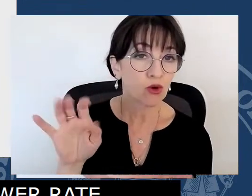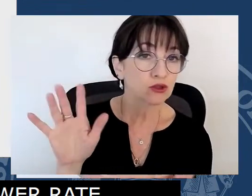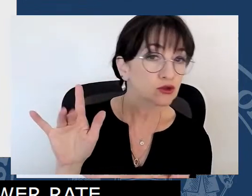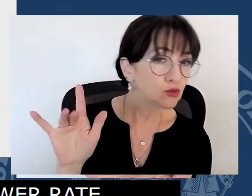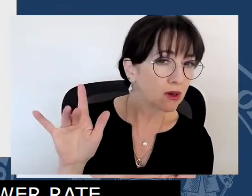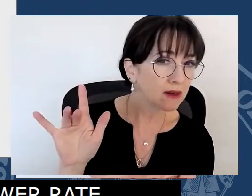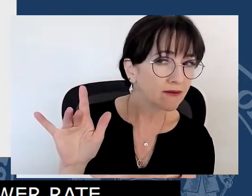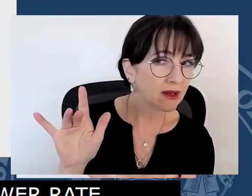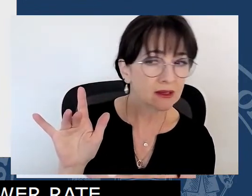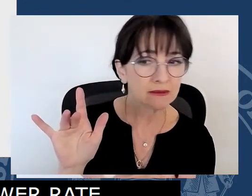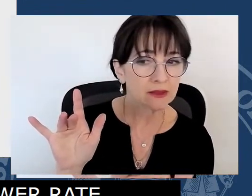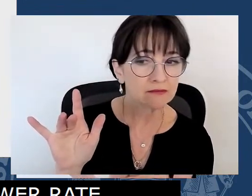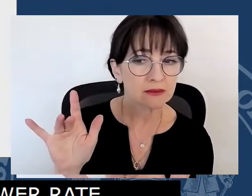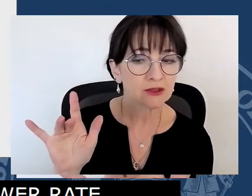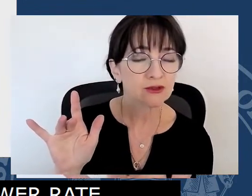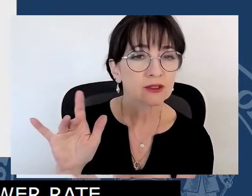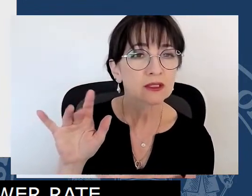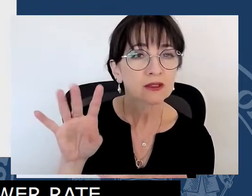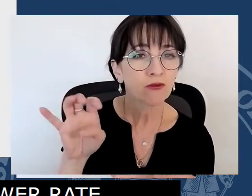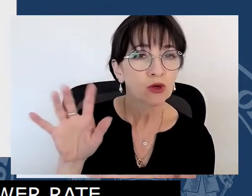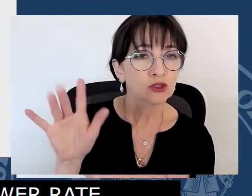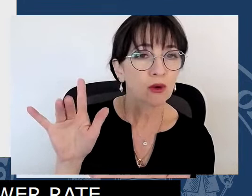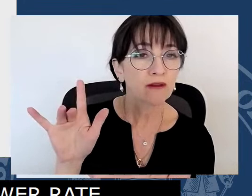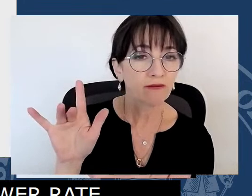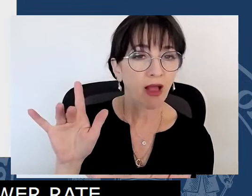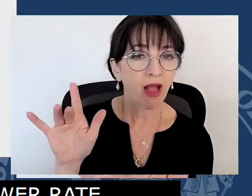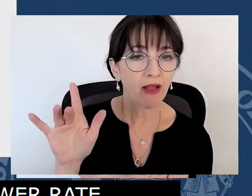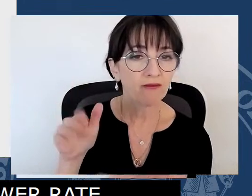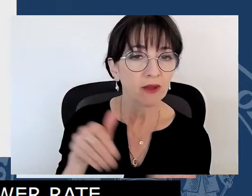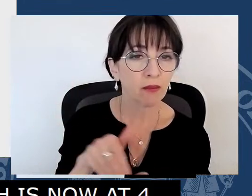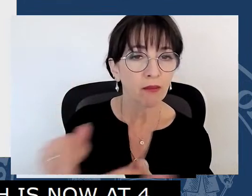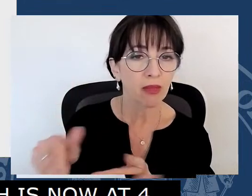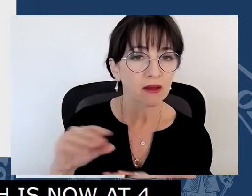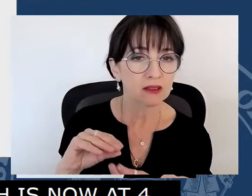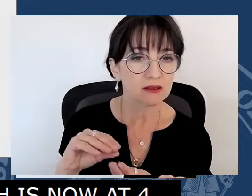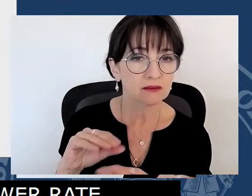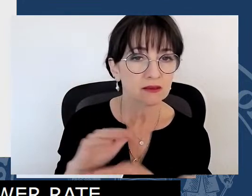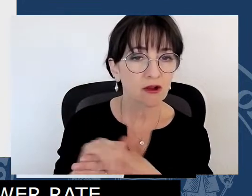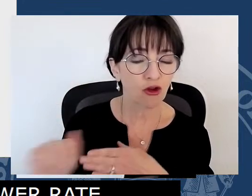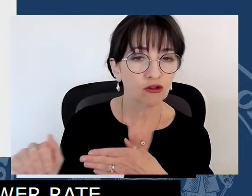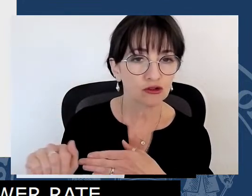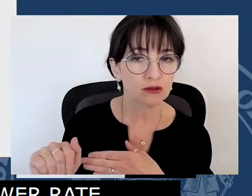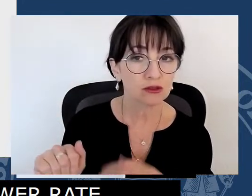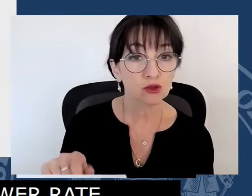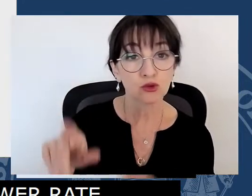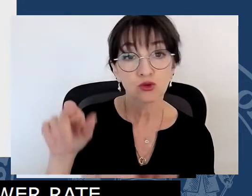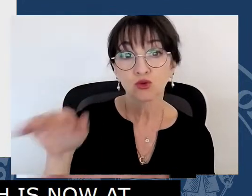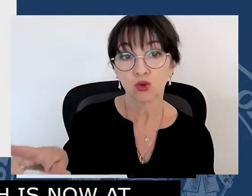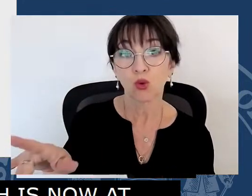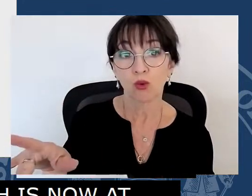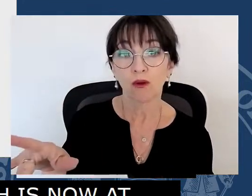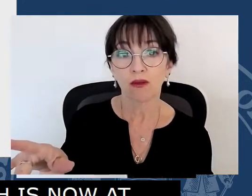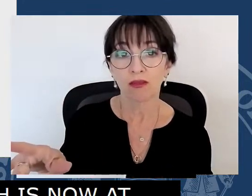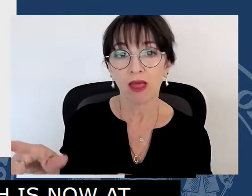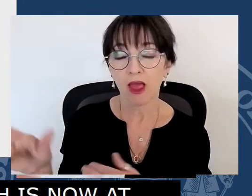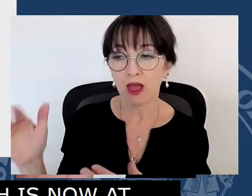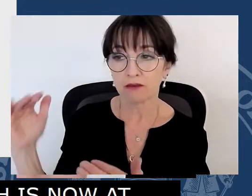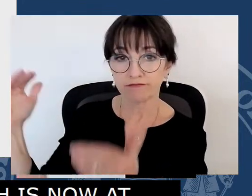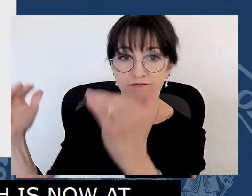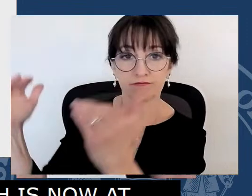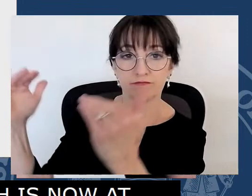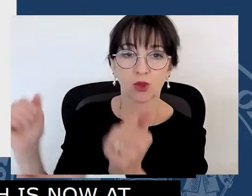big number. It's actually a little bit bigger than the 5% rainy day fund. We also